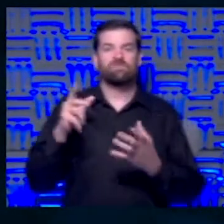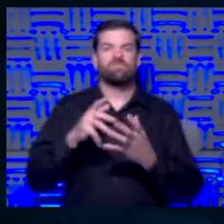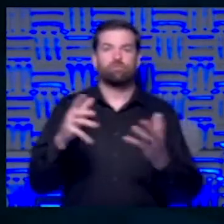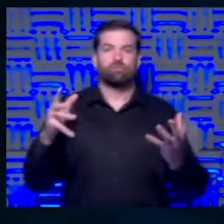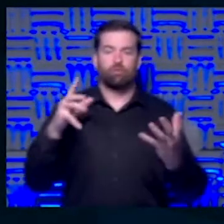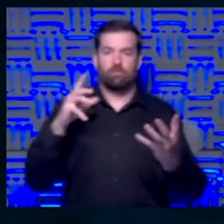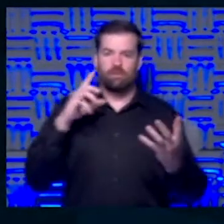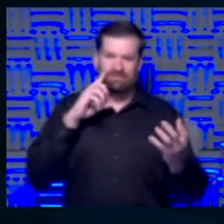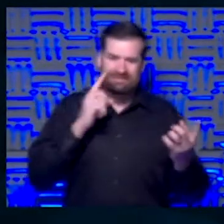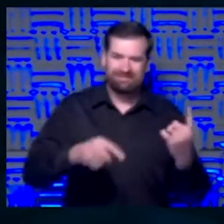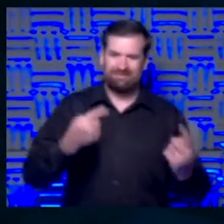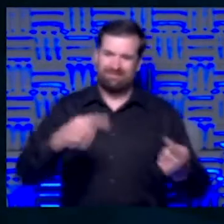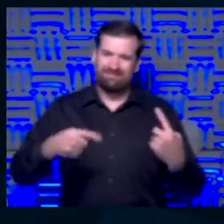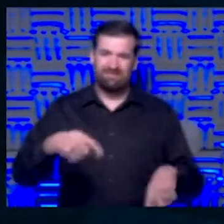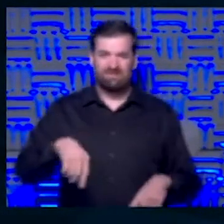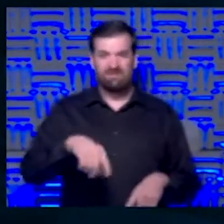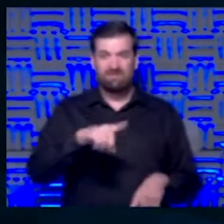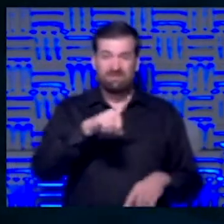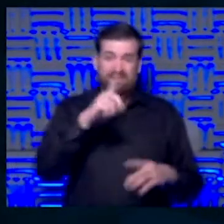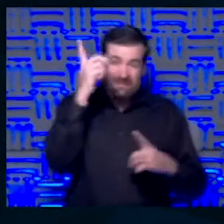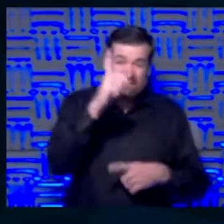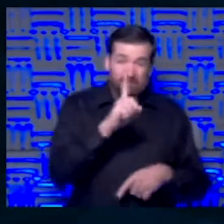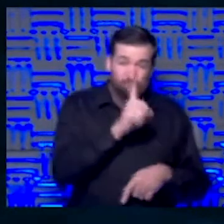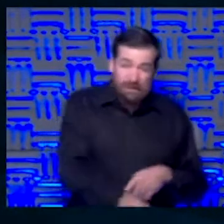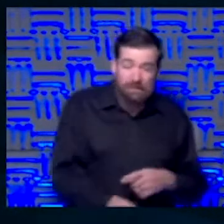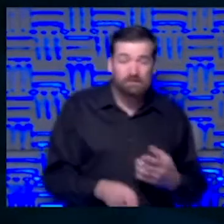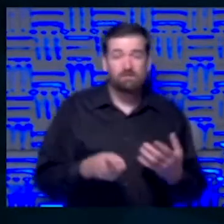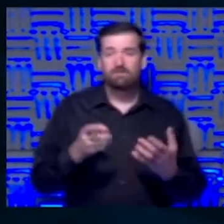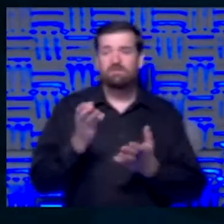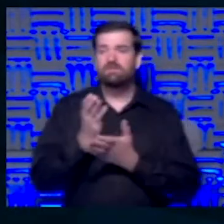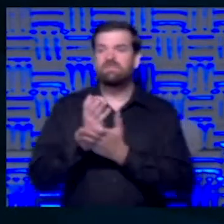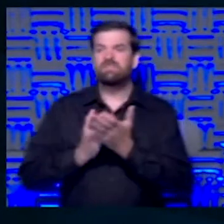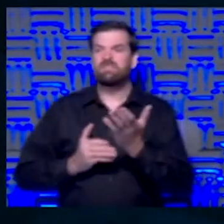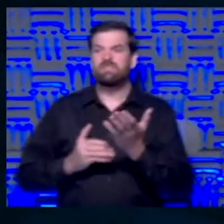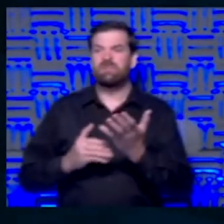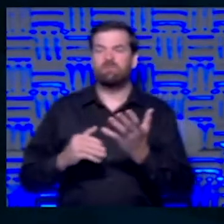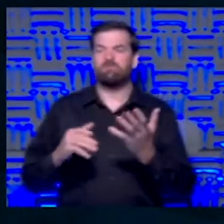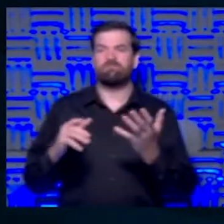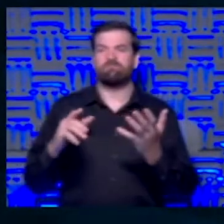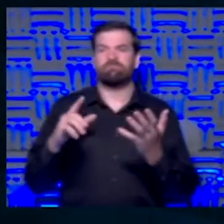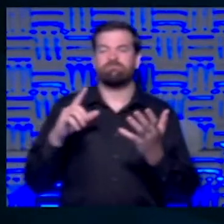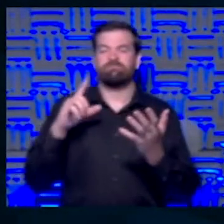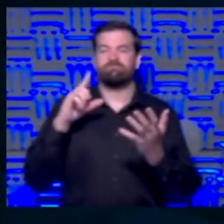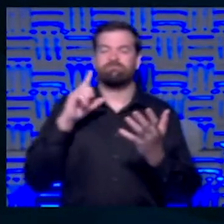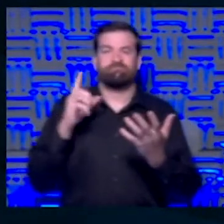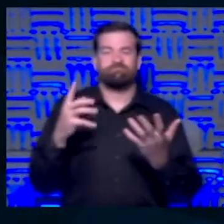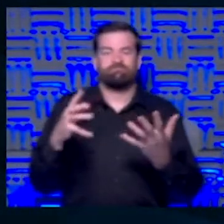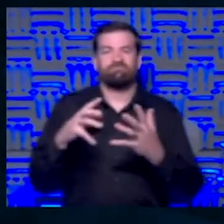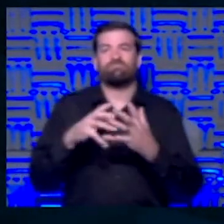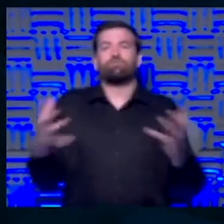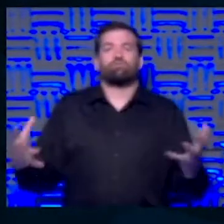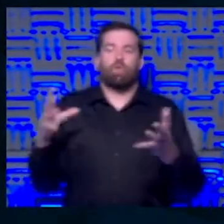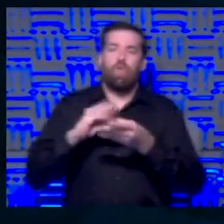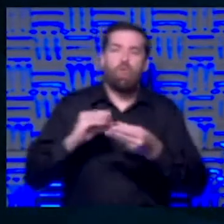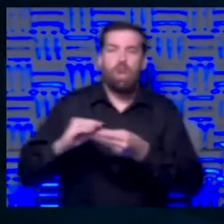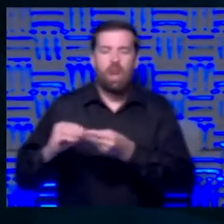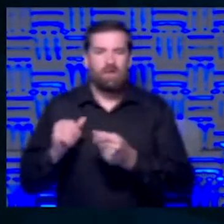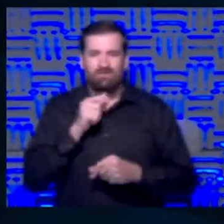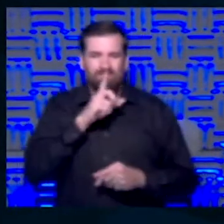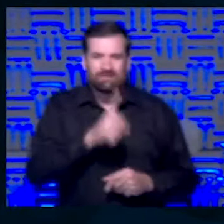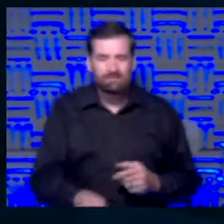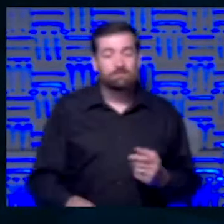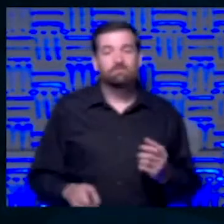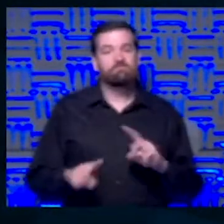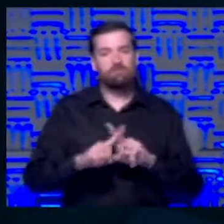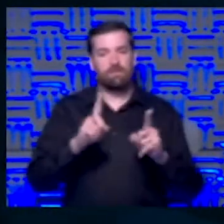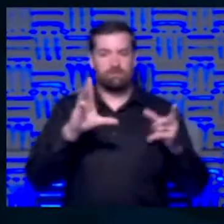out there, whether this disease even exists or not. Is it some kind of a overblown? And I think that when people tell stories, I think it